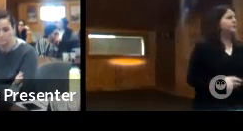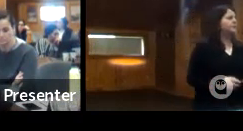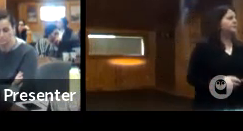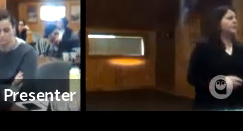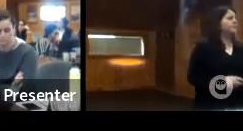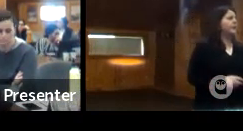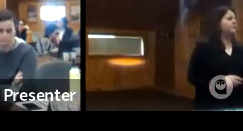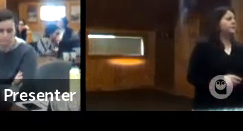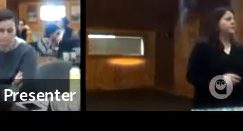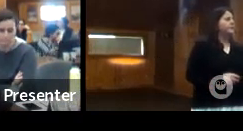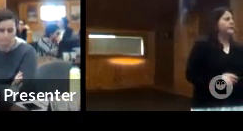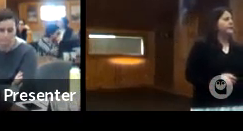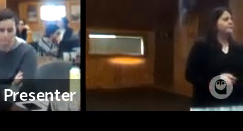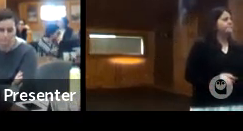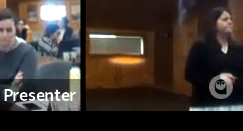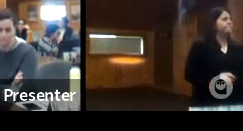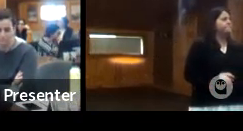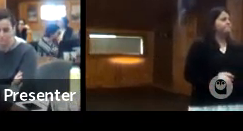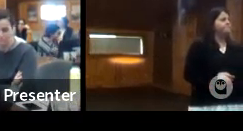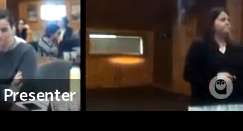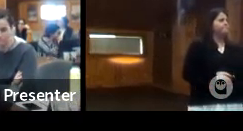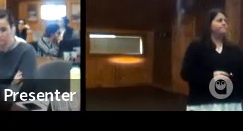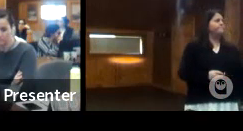And I need you to testify for that.